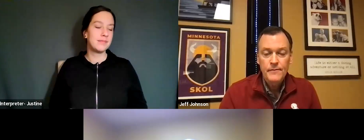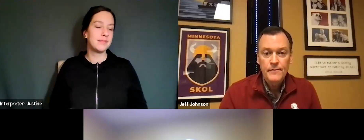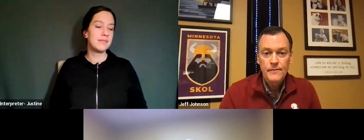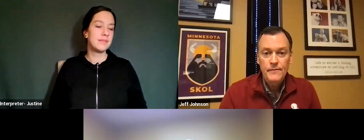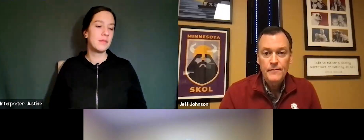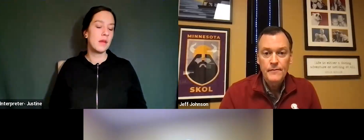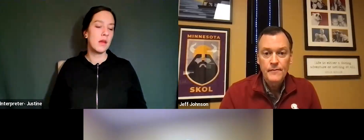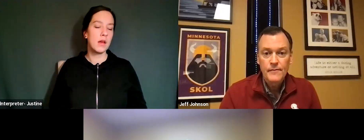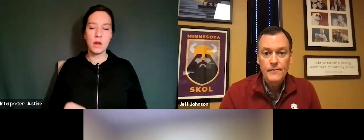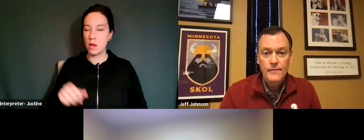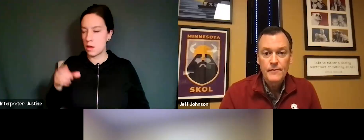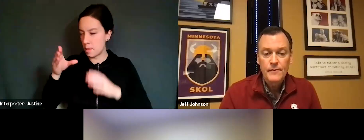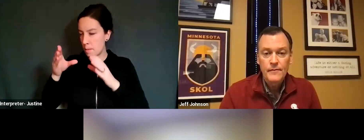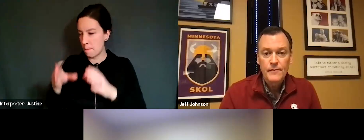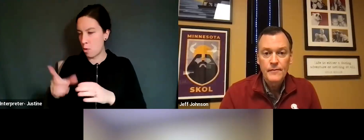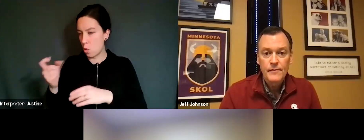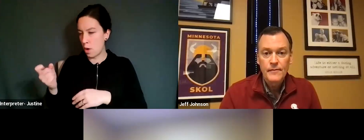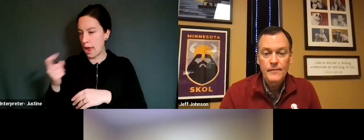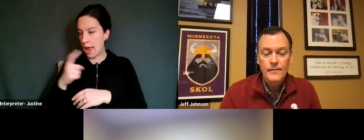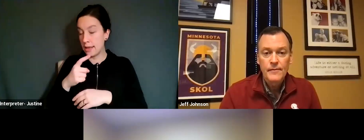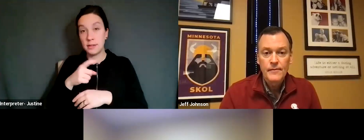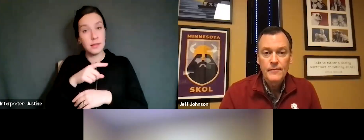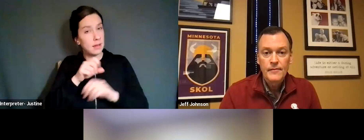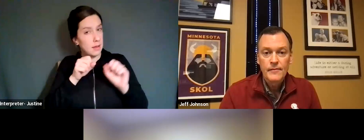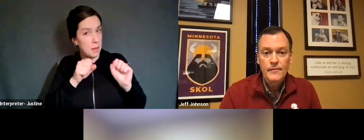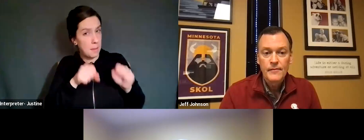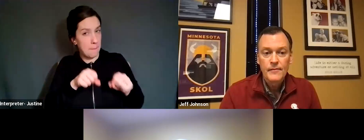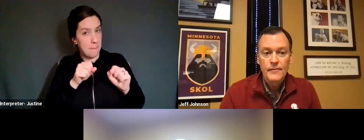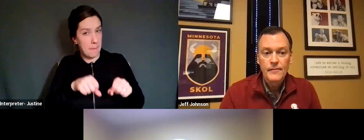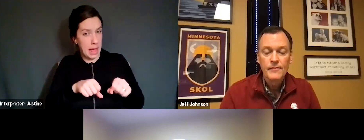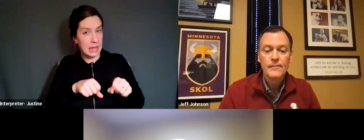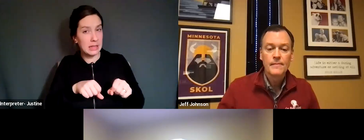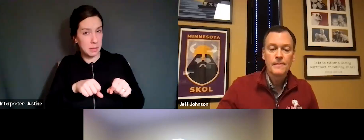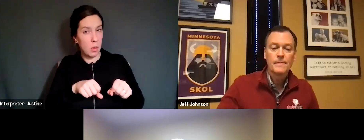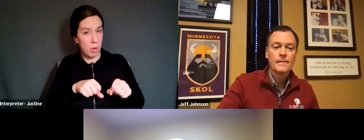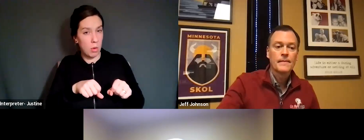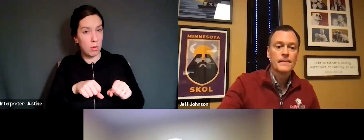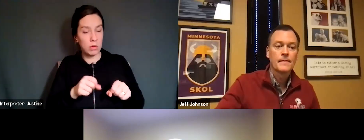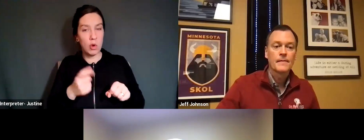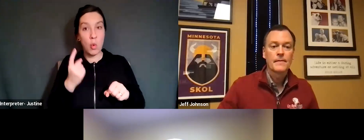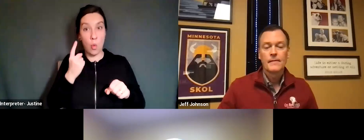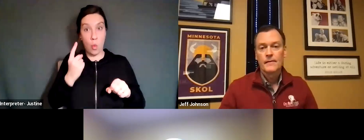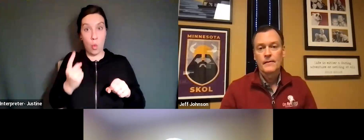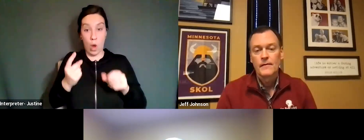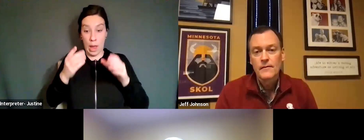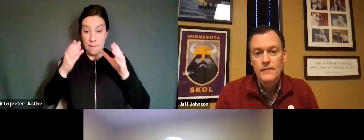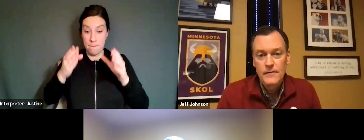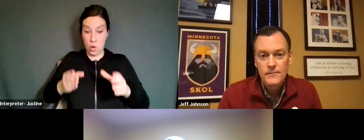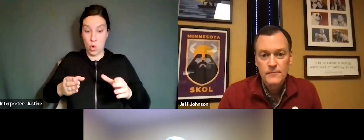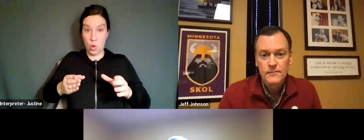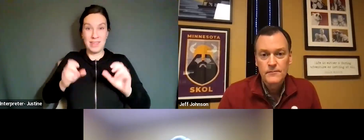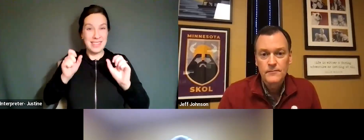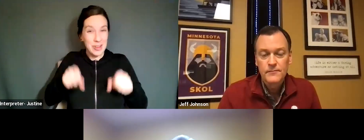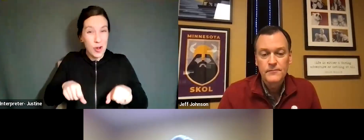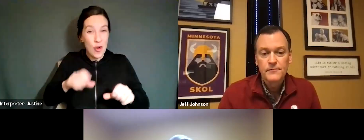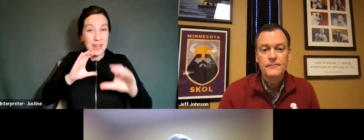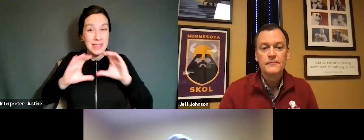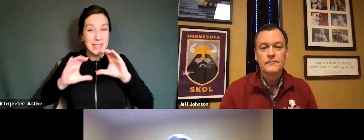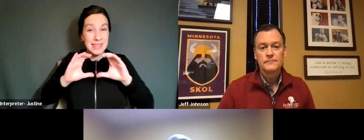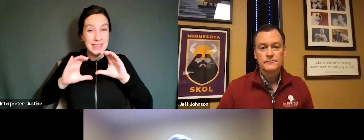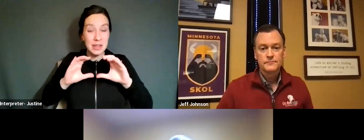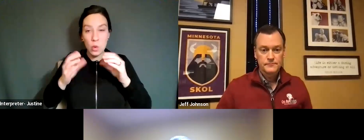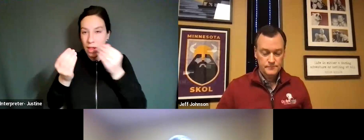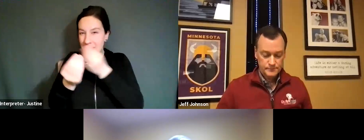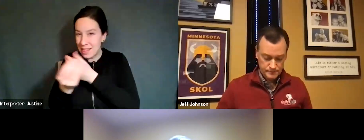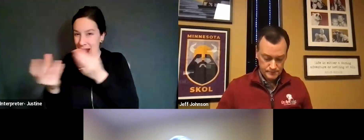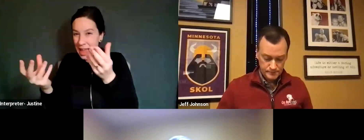someone asked, is there a possibility of having one communication person designated to update volunteers on the